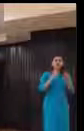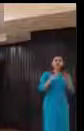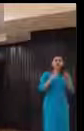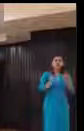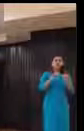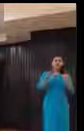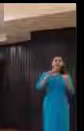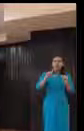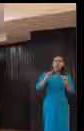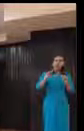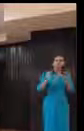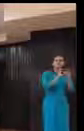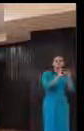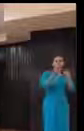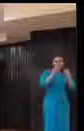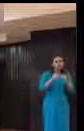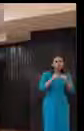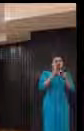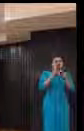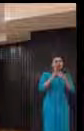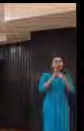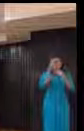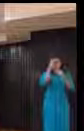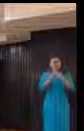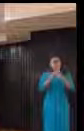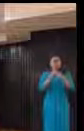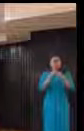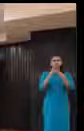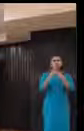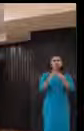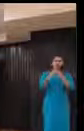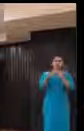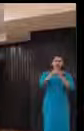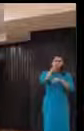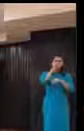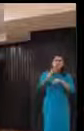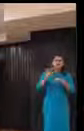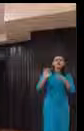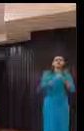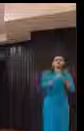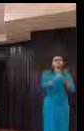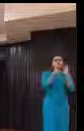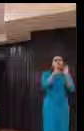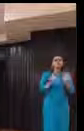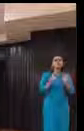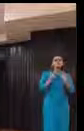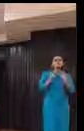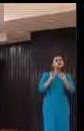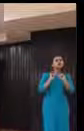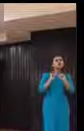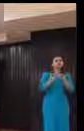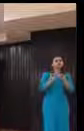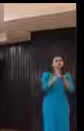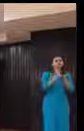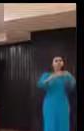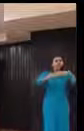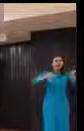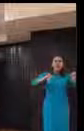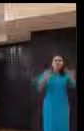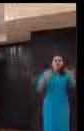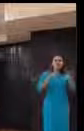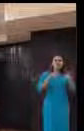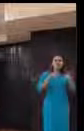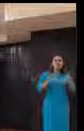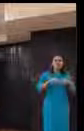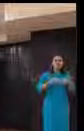Constituent Assembly of Jammu and Kashmir was dissolved. They said we are a part of India. So I don't see how the deletion of the amendments to